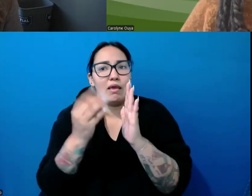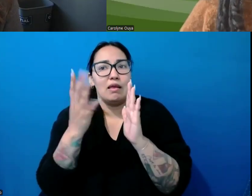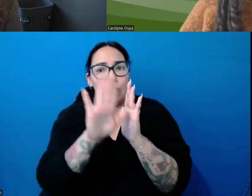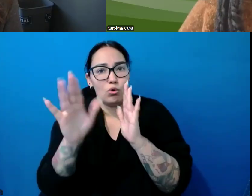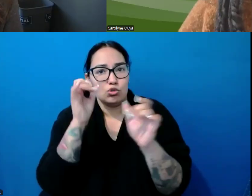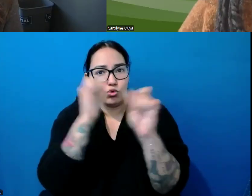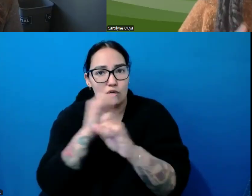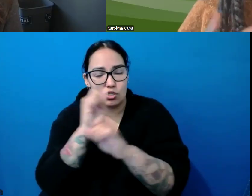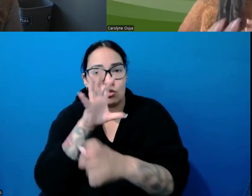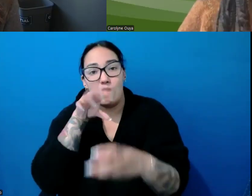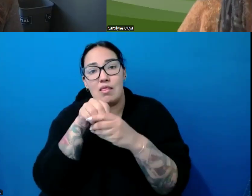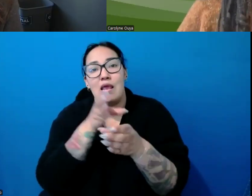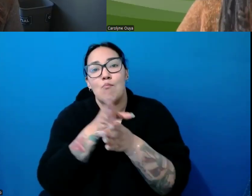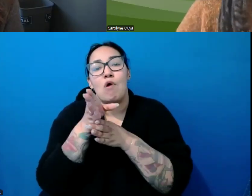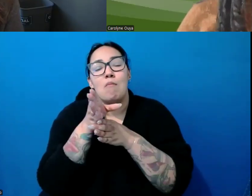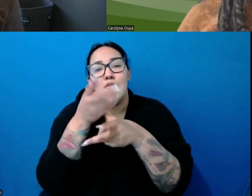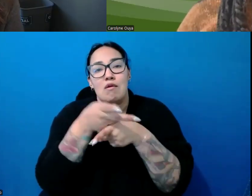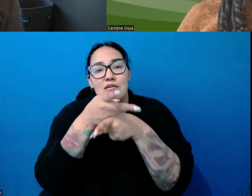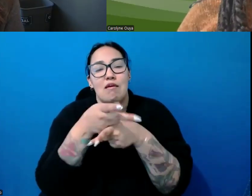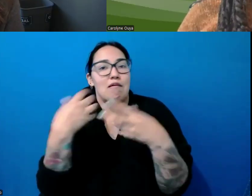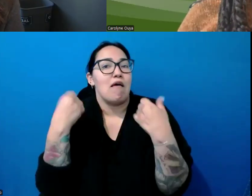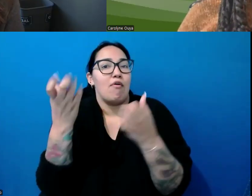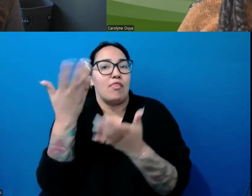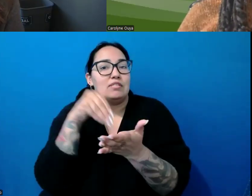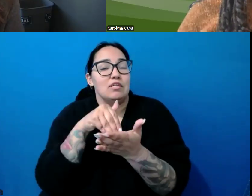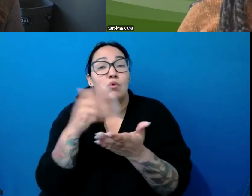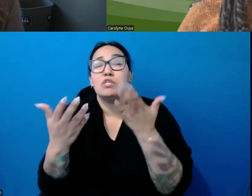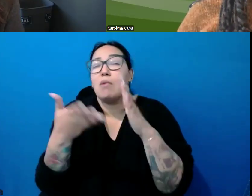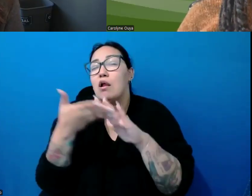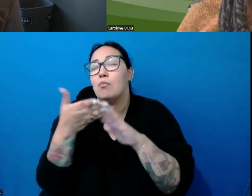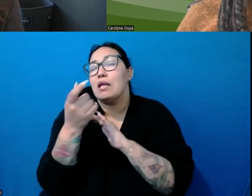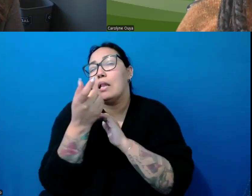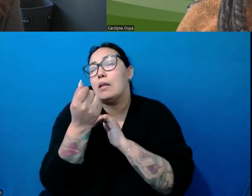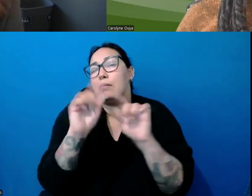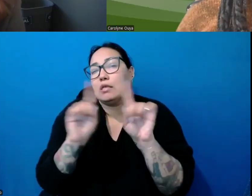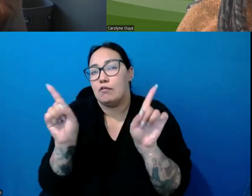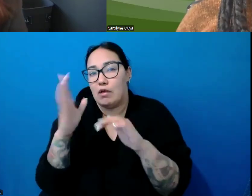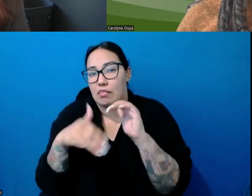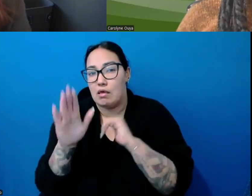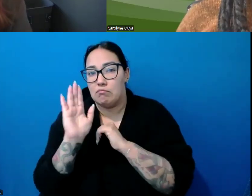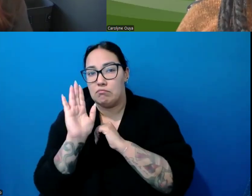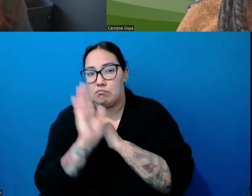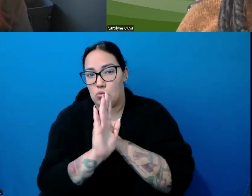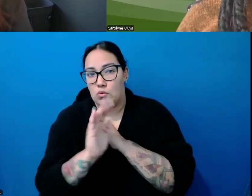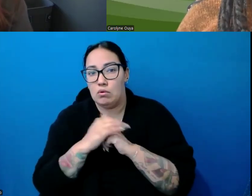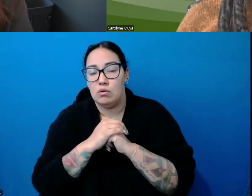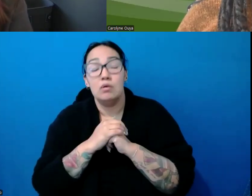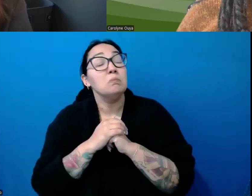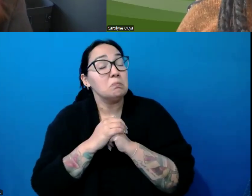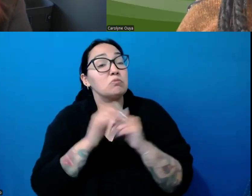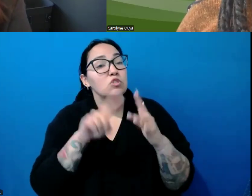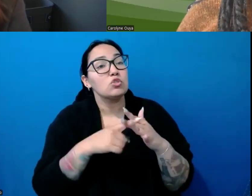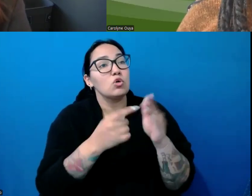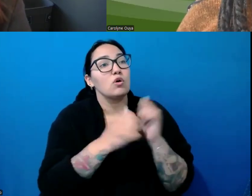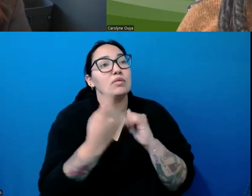a primary care community health center, which may operate a bit differently? Yeah, I think I would say start with something